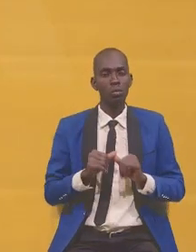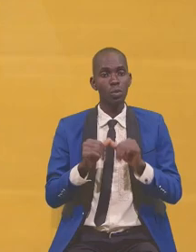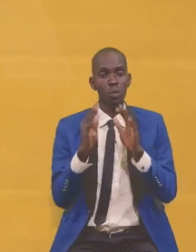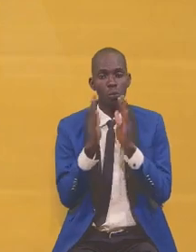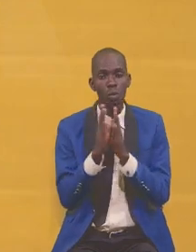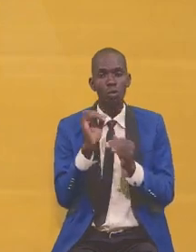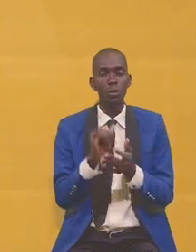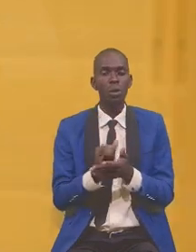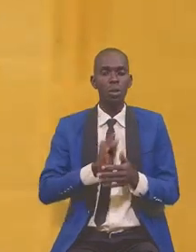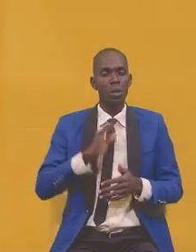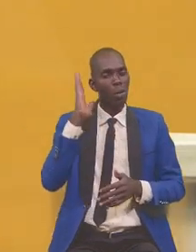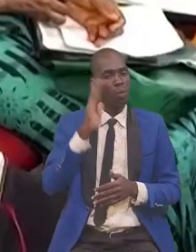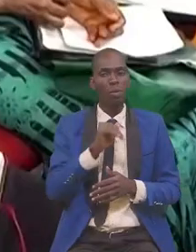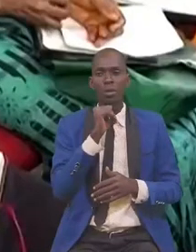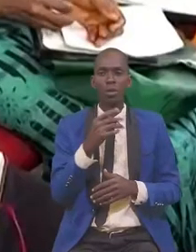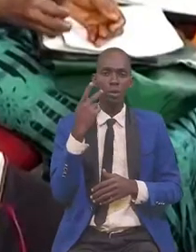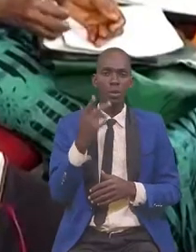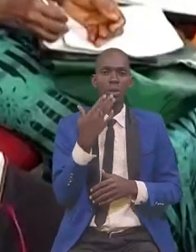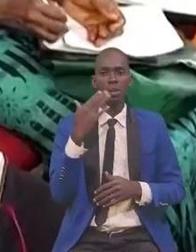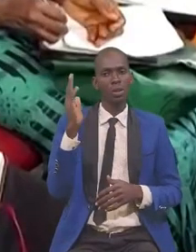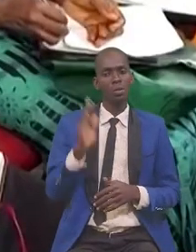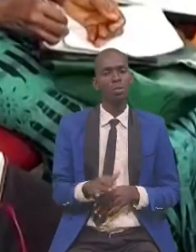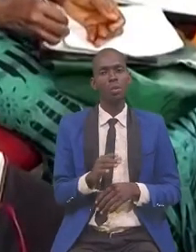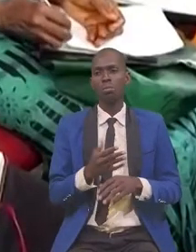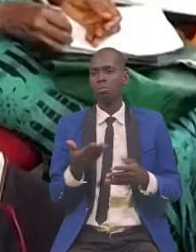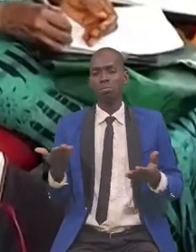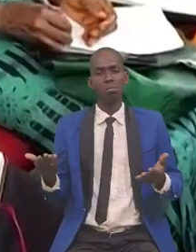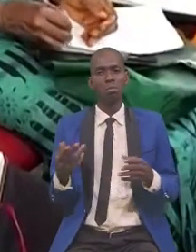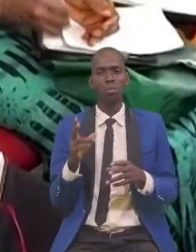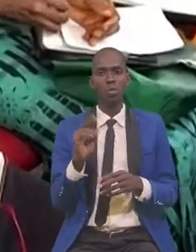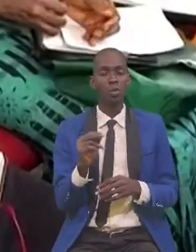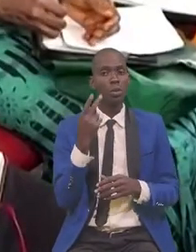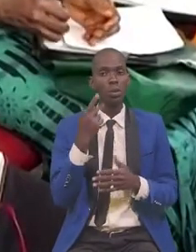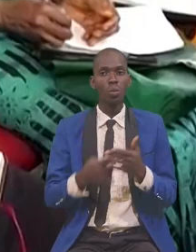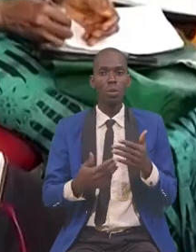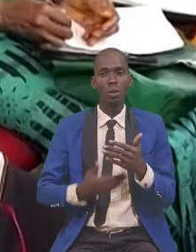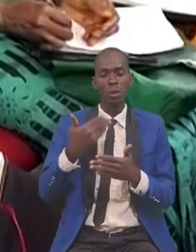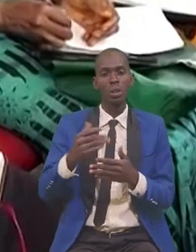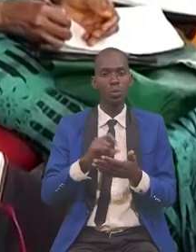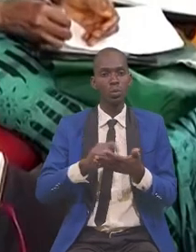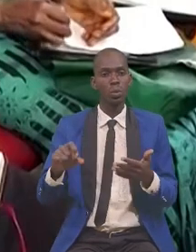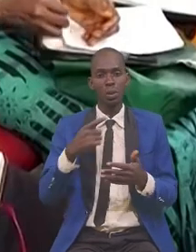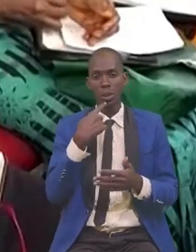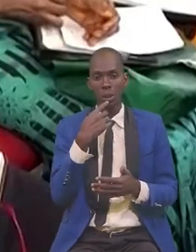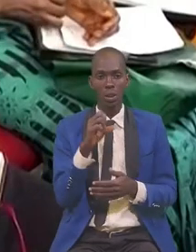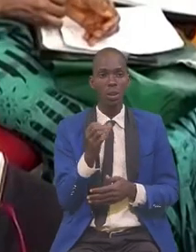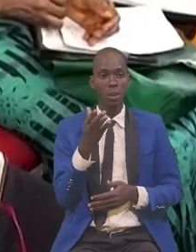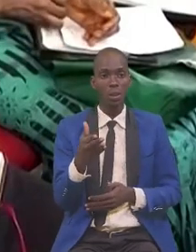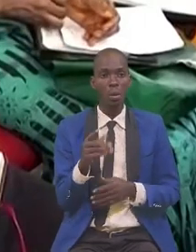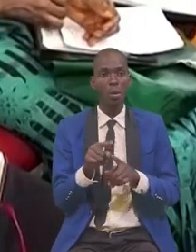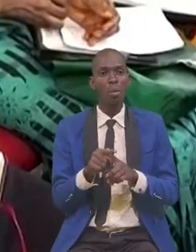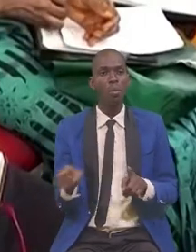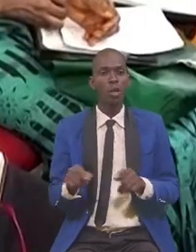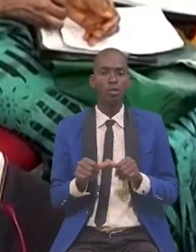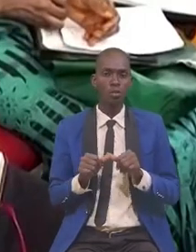will not see evil. Well, the Bible doesn't say that. Look at the next verse. The next verse says, but